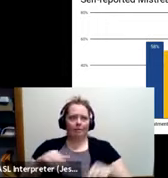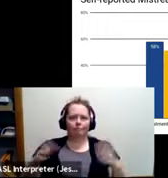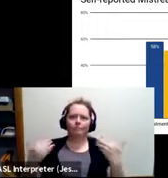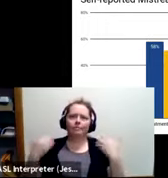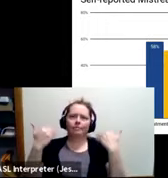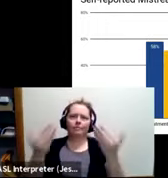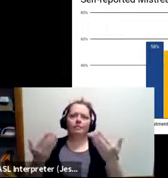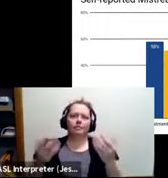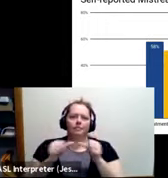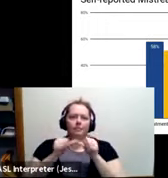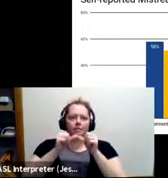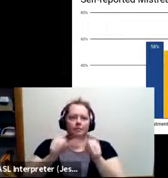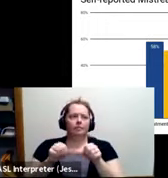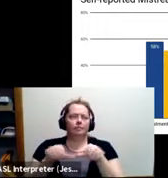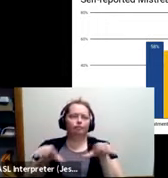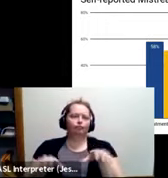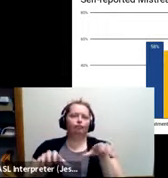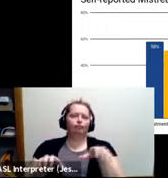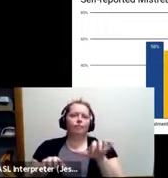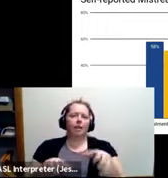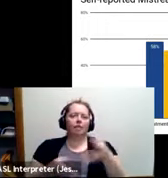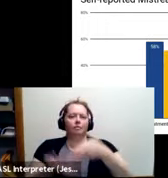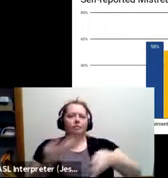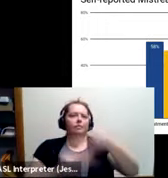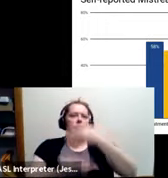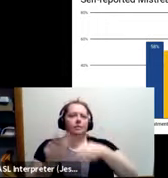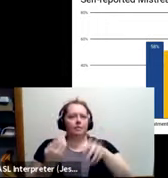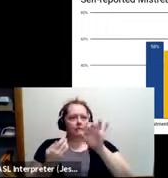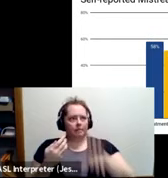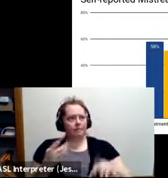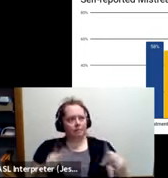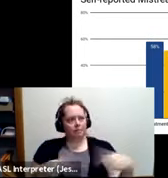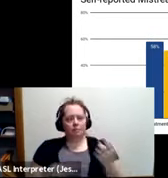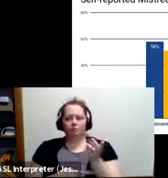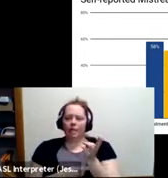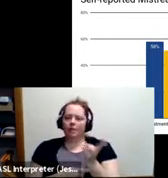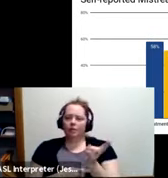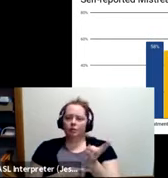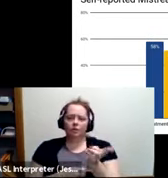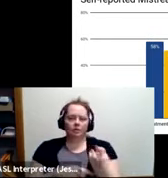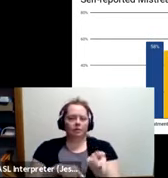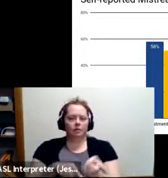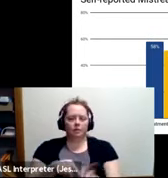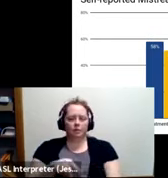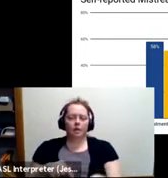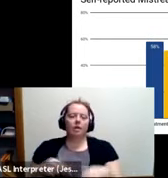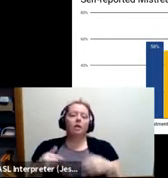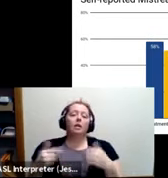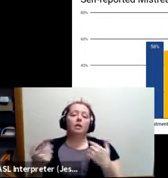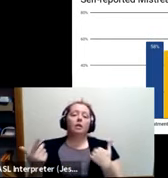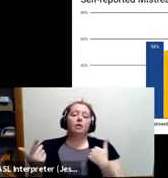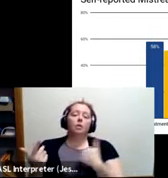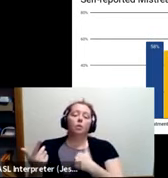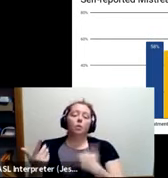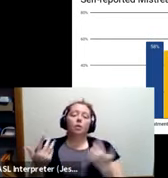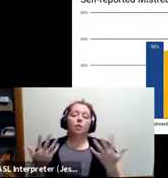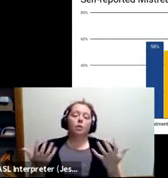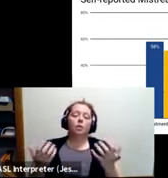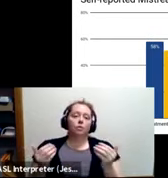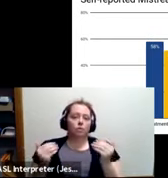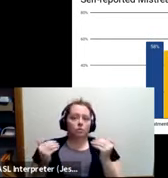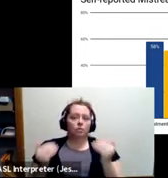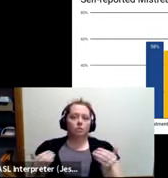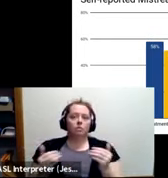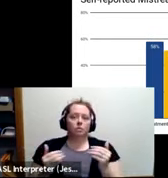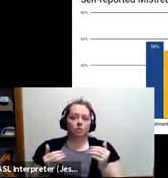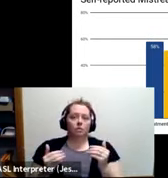Organizations, and yeah, I just mentioned also, Let's Get Free and Swap. Please, please, please, please connect with these organizations.